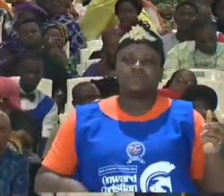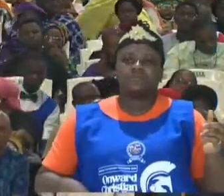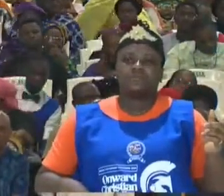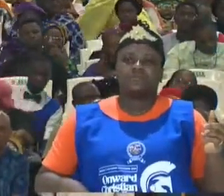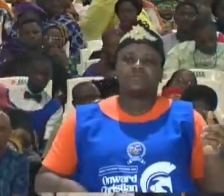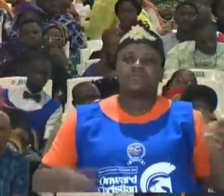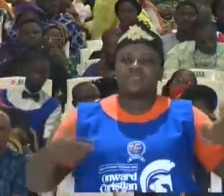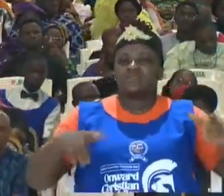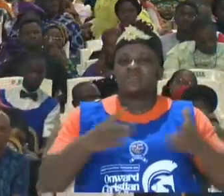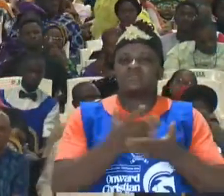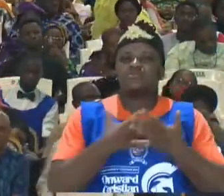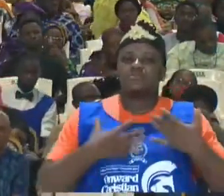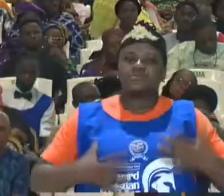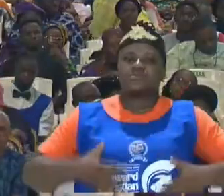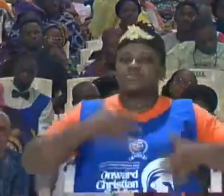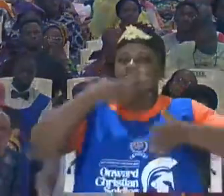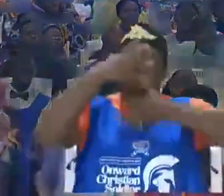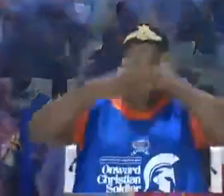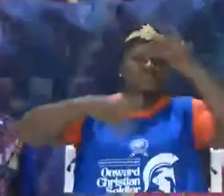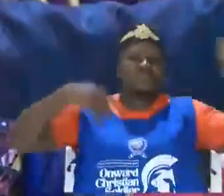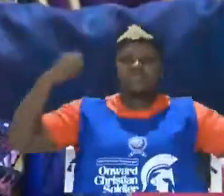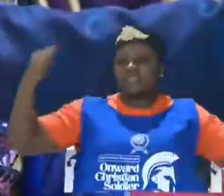Let somebody shout